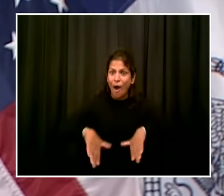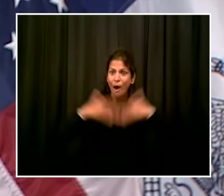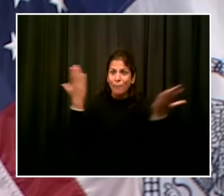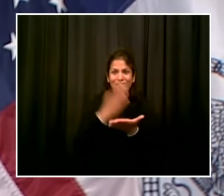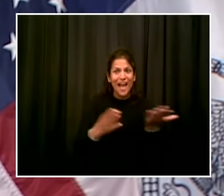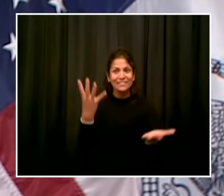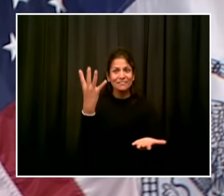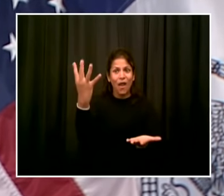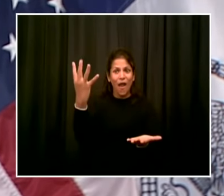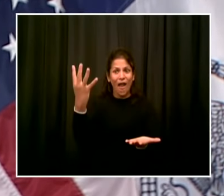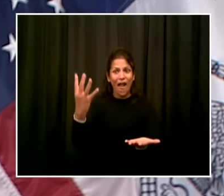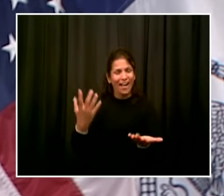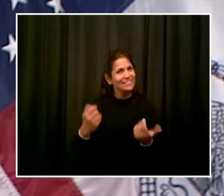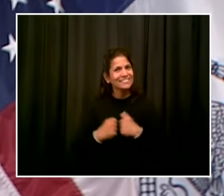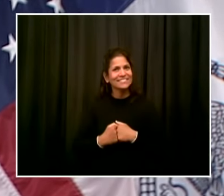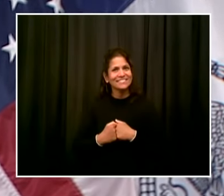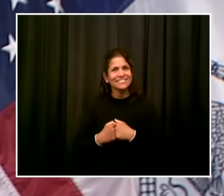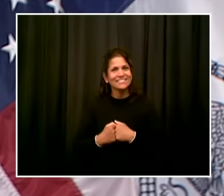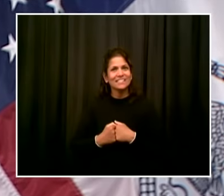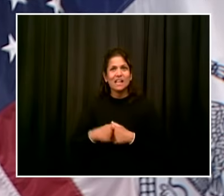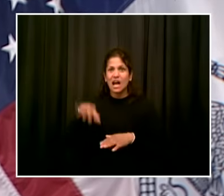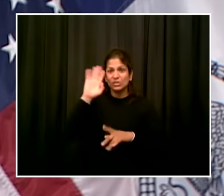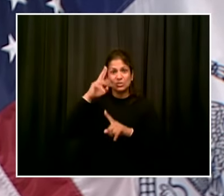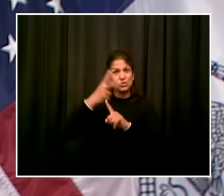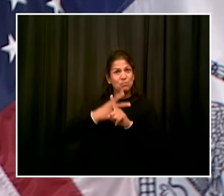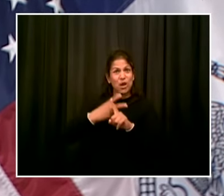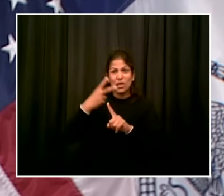to appreciate your fellow New Yorker and all the hard work and